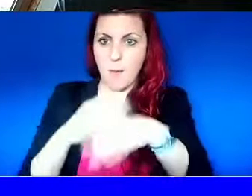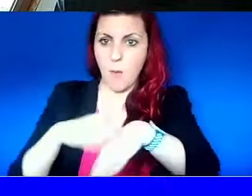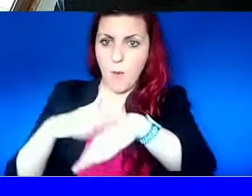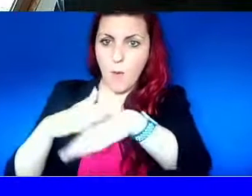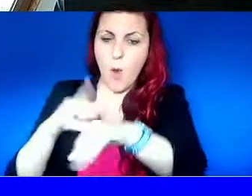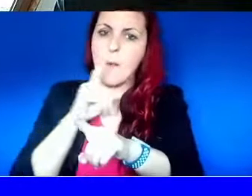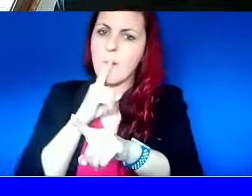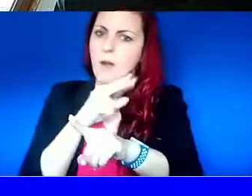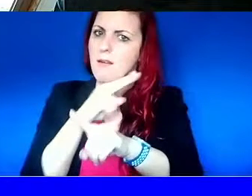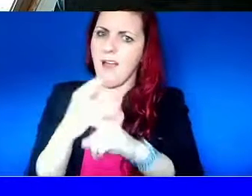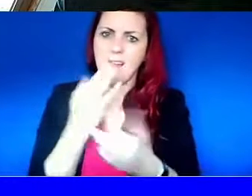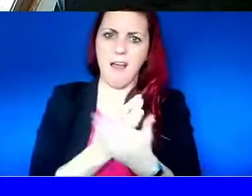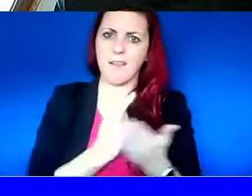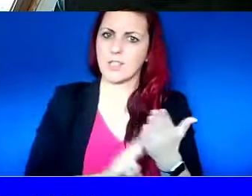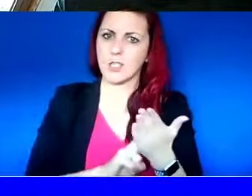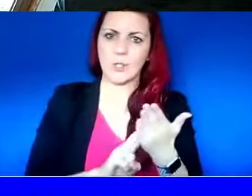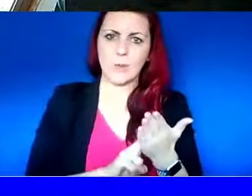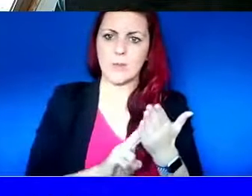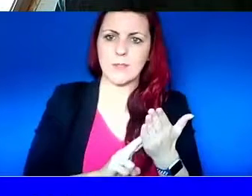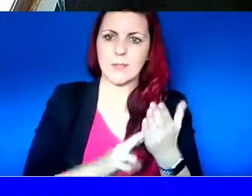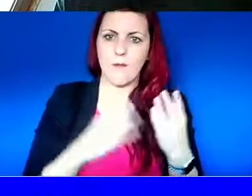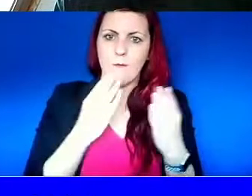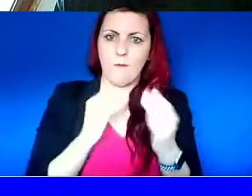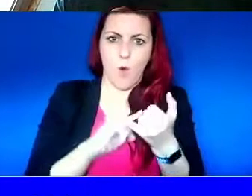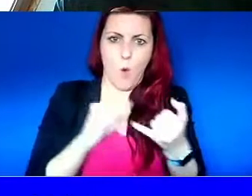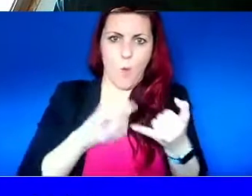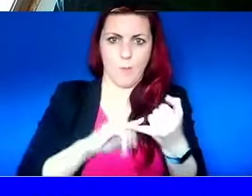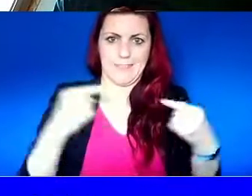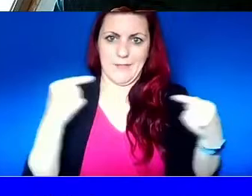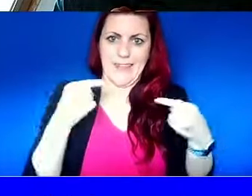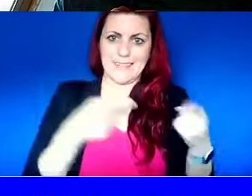increasingly rarely used for defendants.